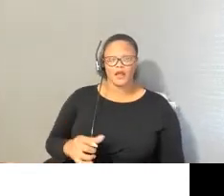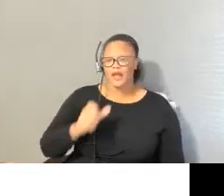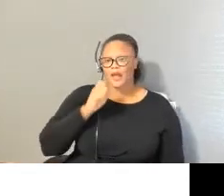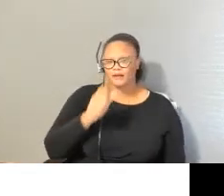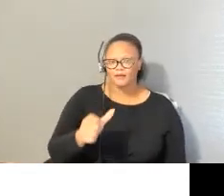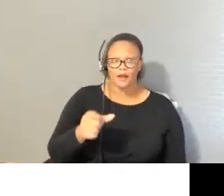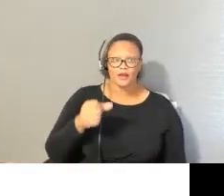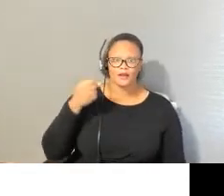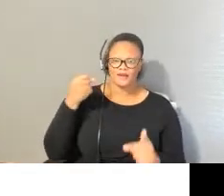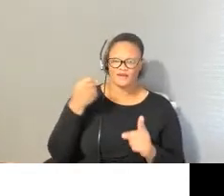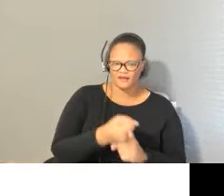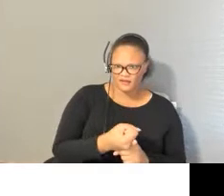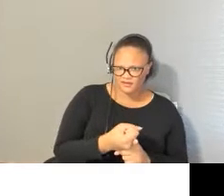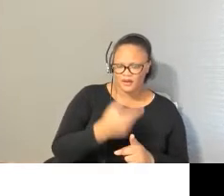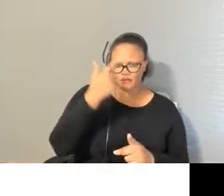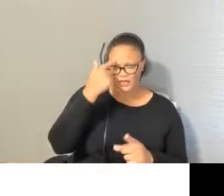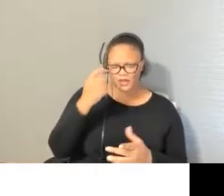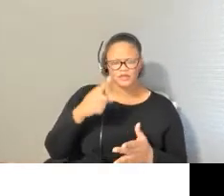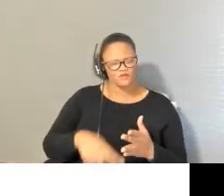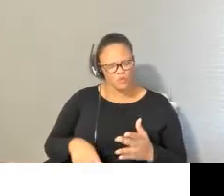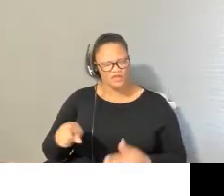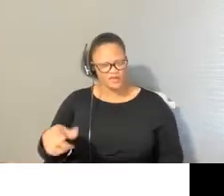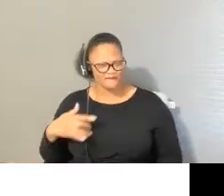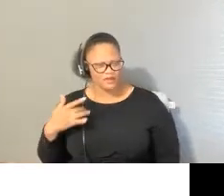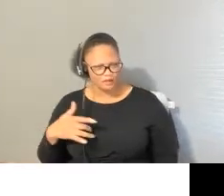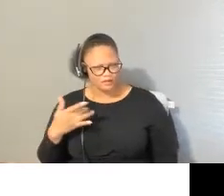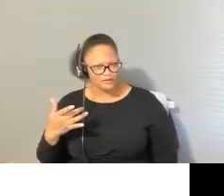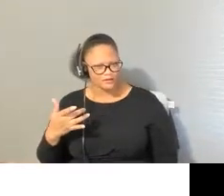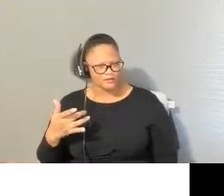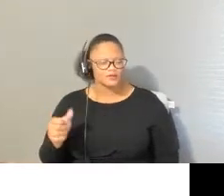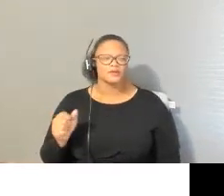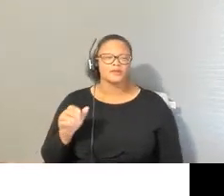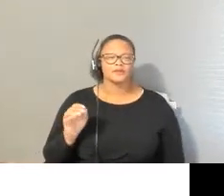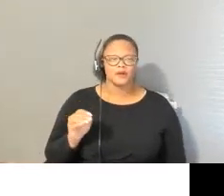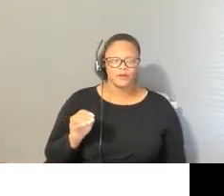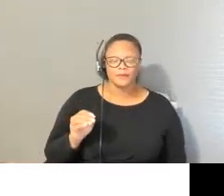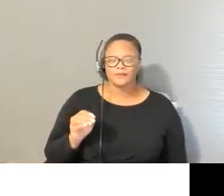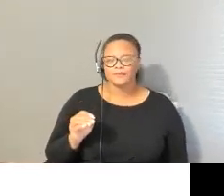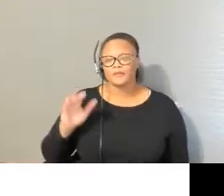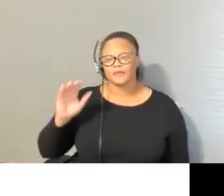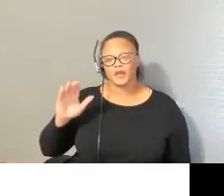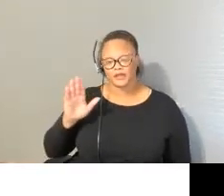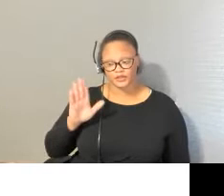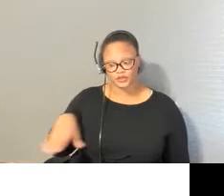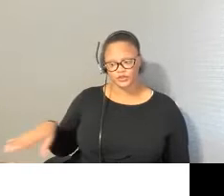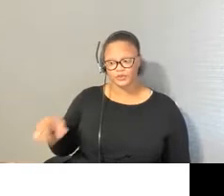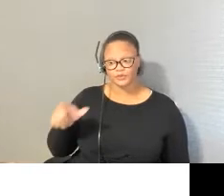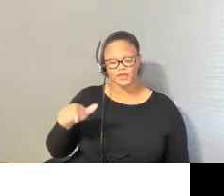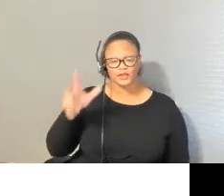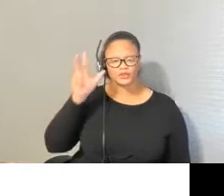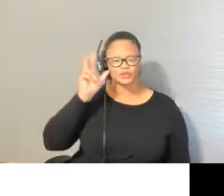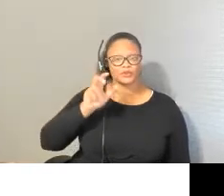hit because of what they feel, okay? But children need to hear, get